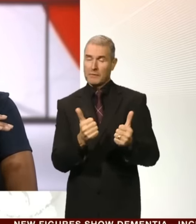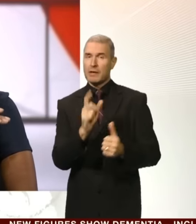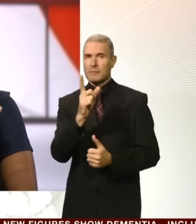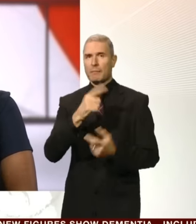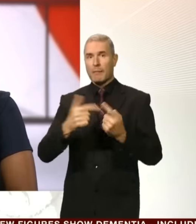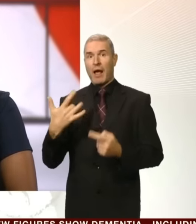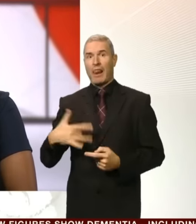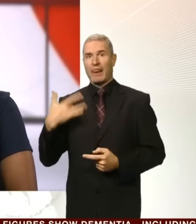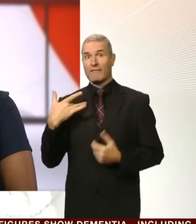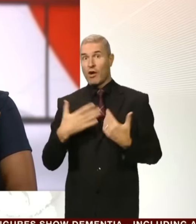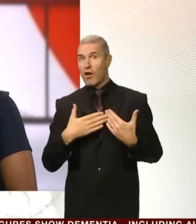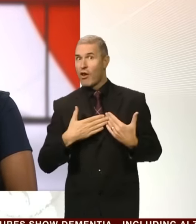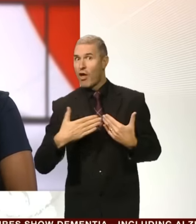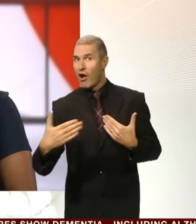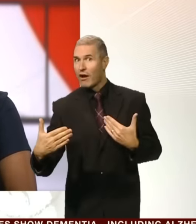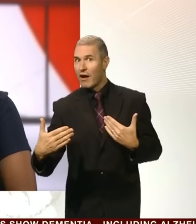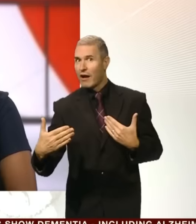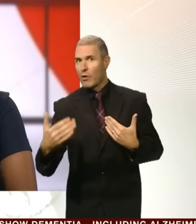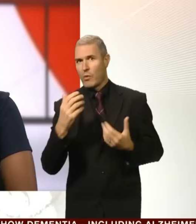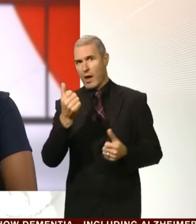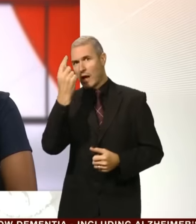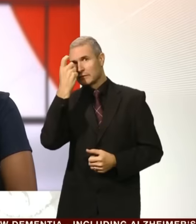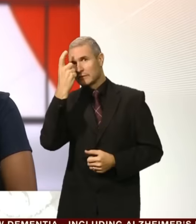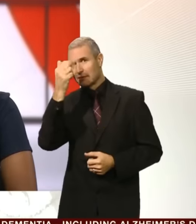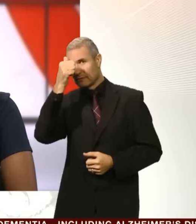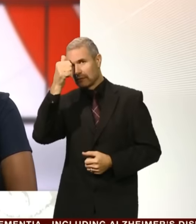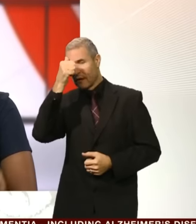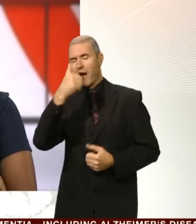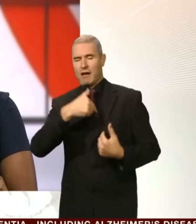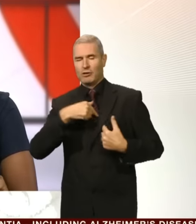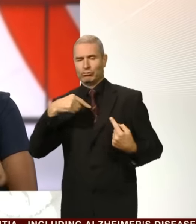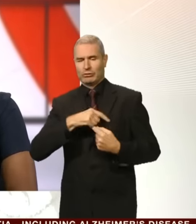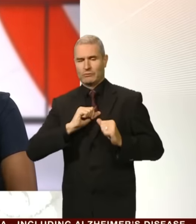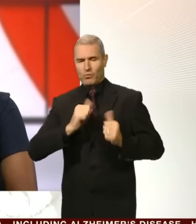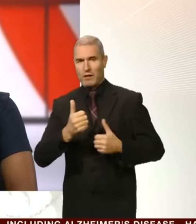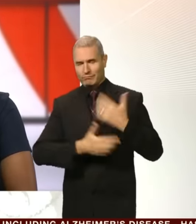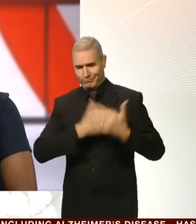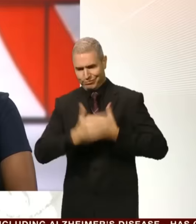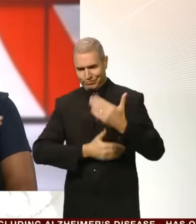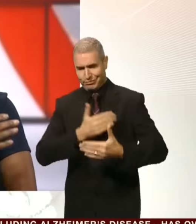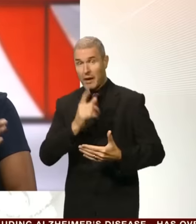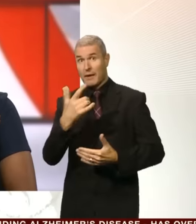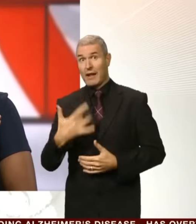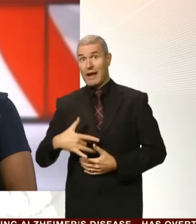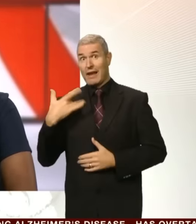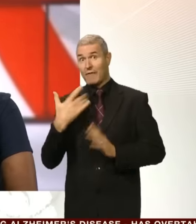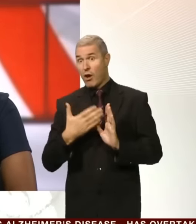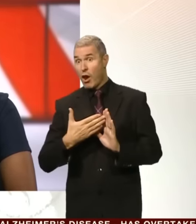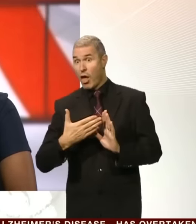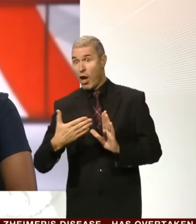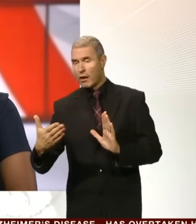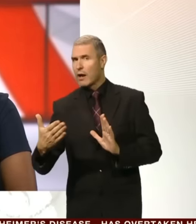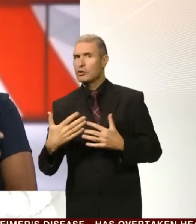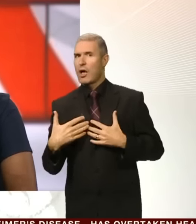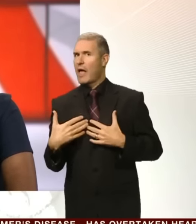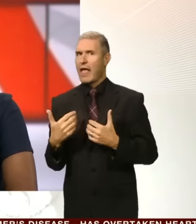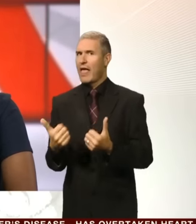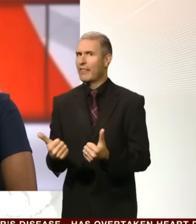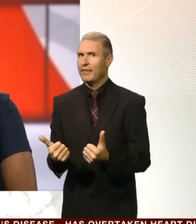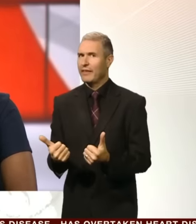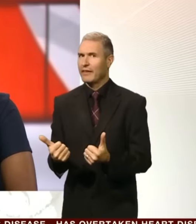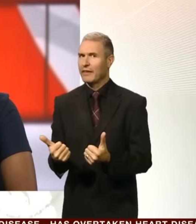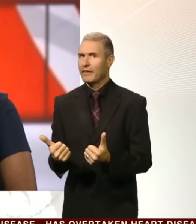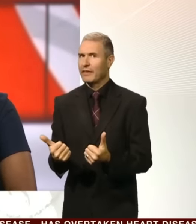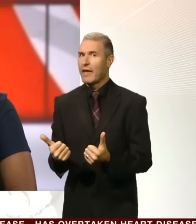now living longer because we've got better at treating things like heart disease. But while they're living longer, they're perhaps not living healthier lives. They're